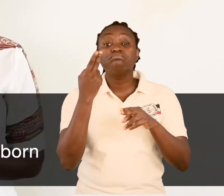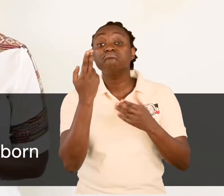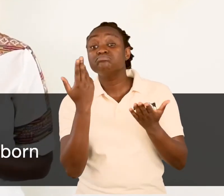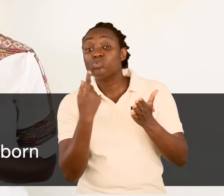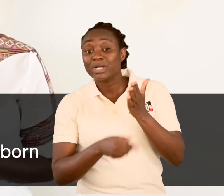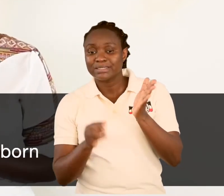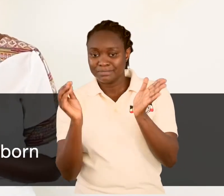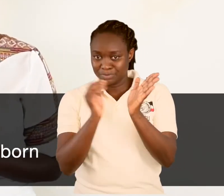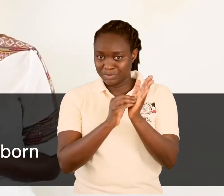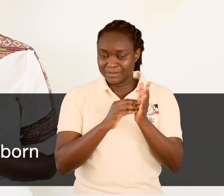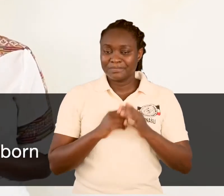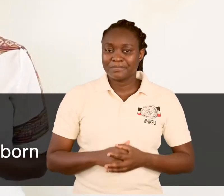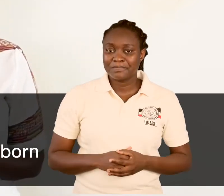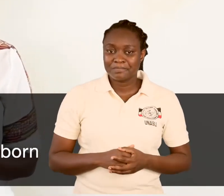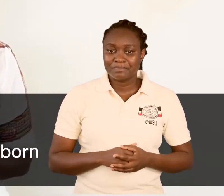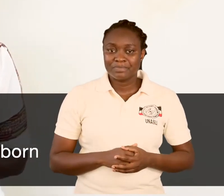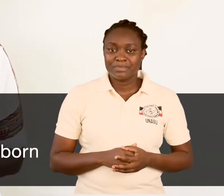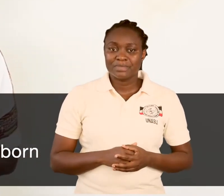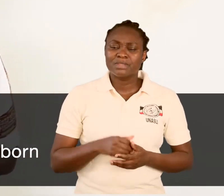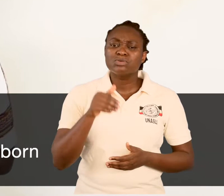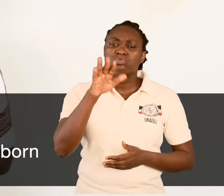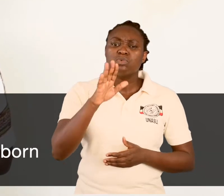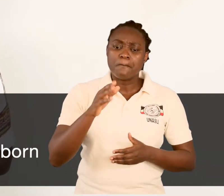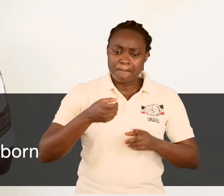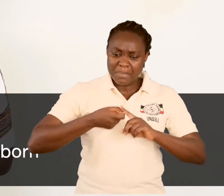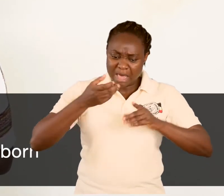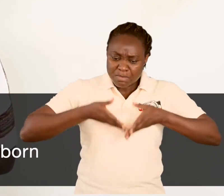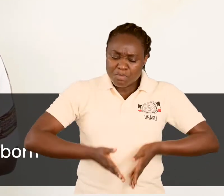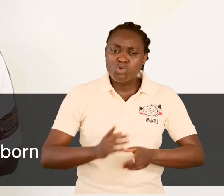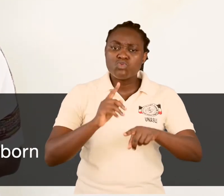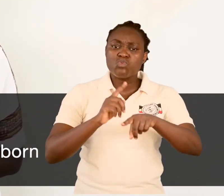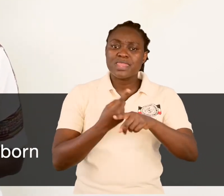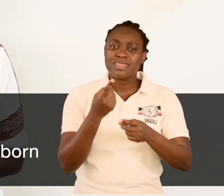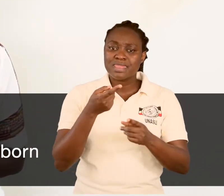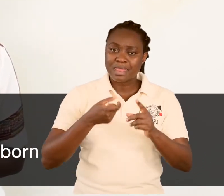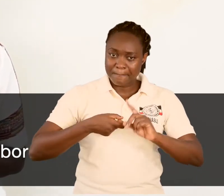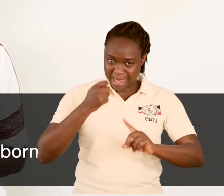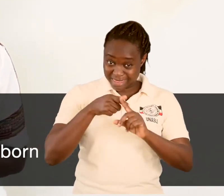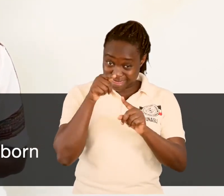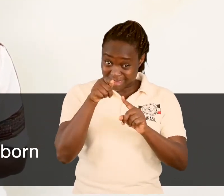Write down the month you were born.